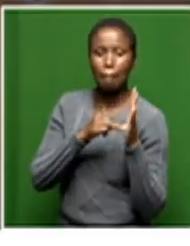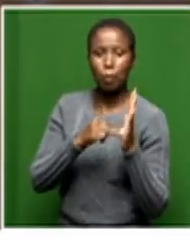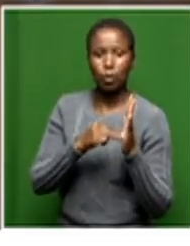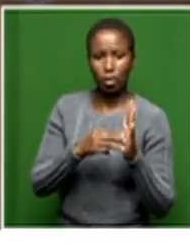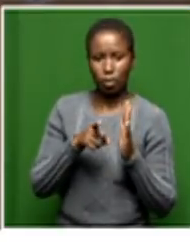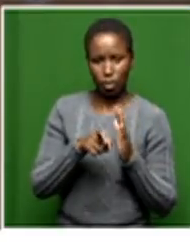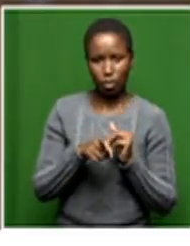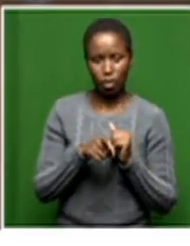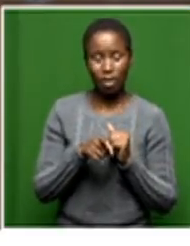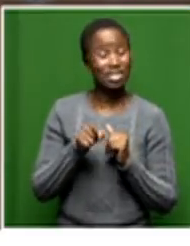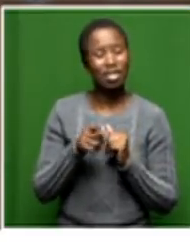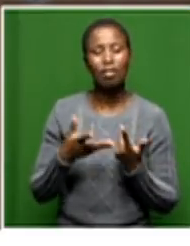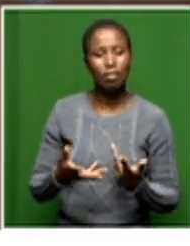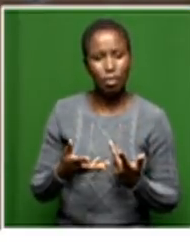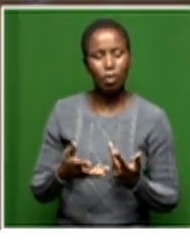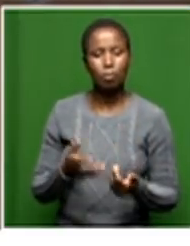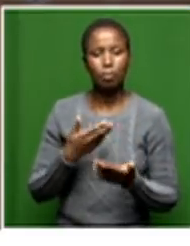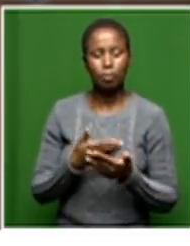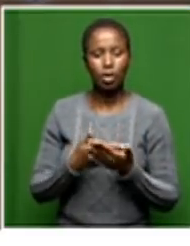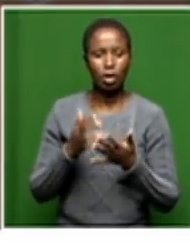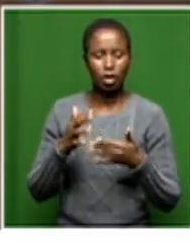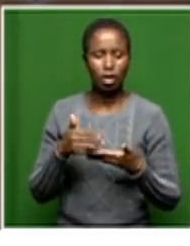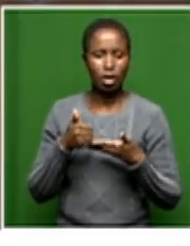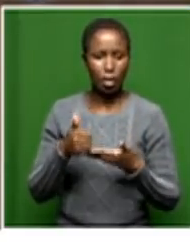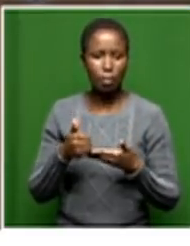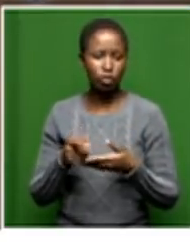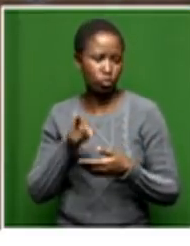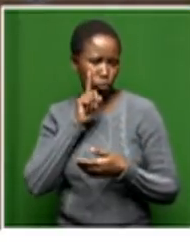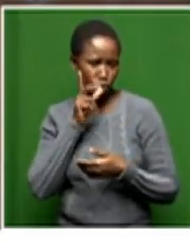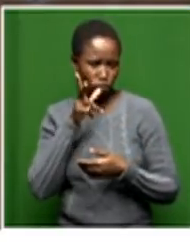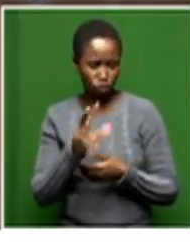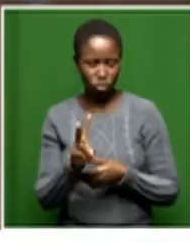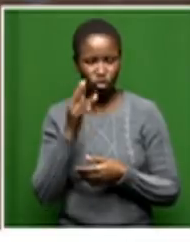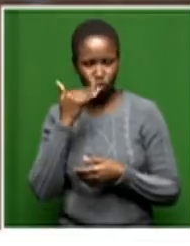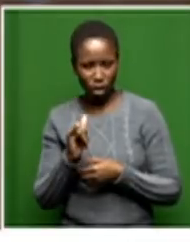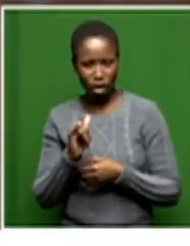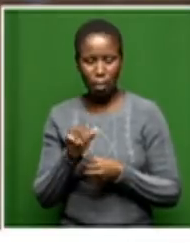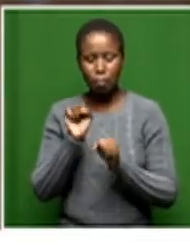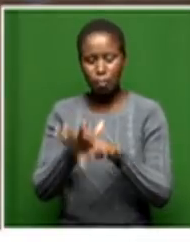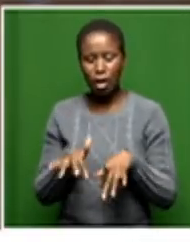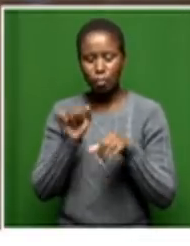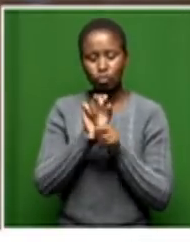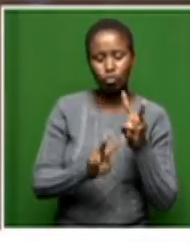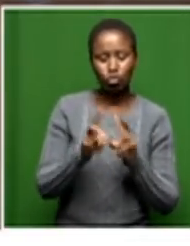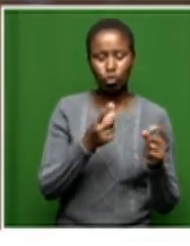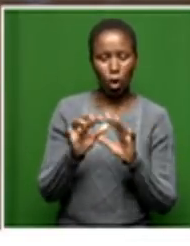sought to lay the parameters on how Parliament should do its oversight. And in that